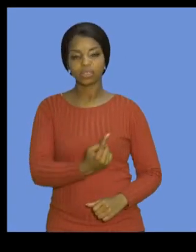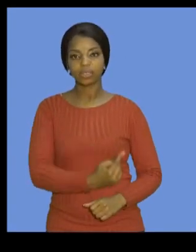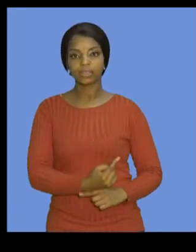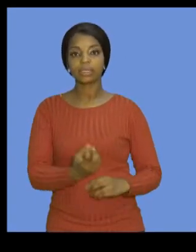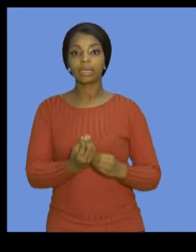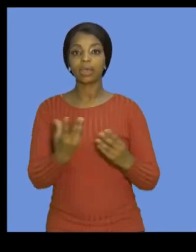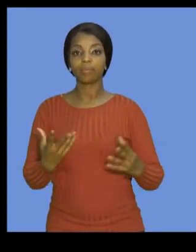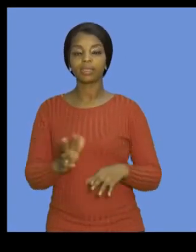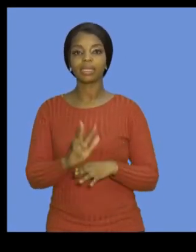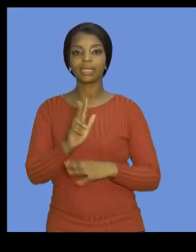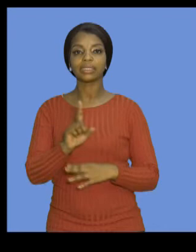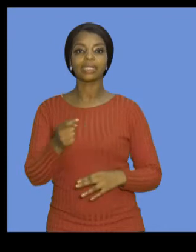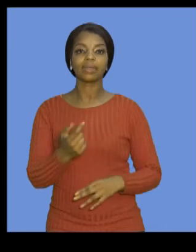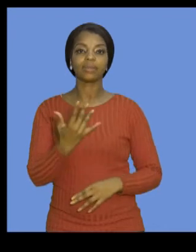is